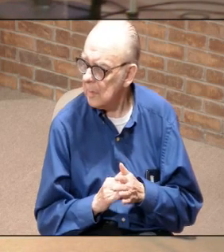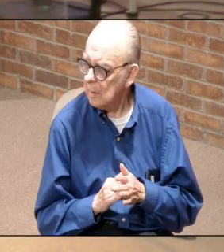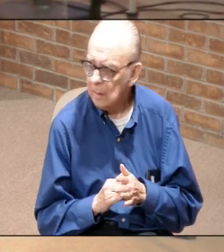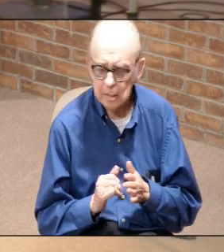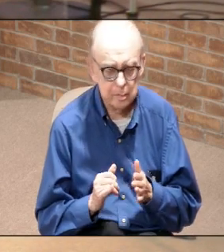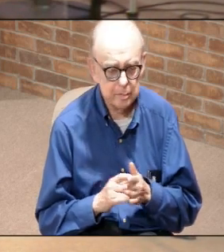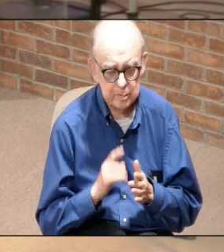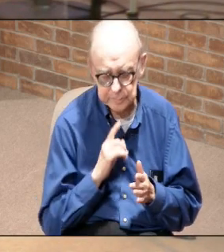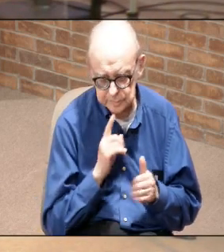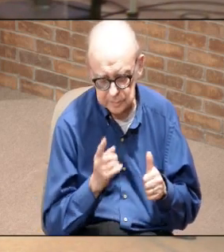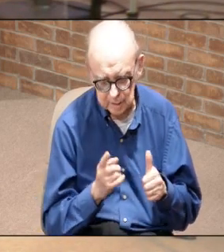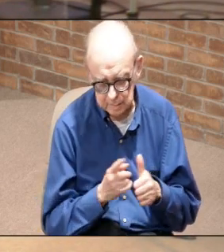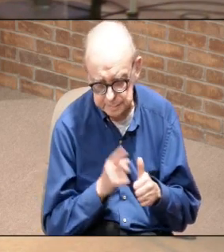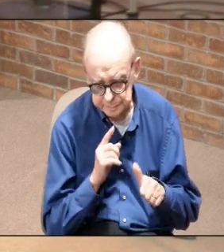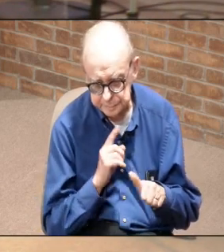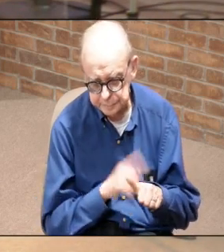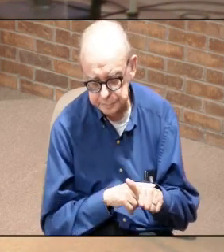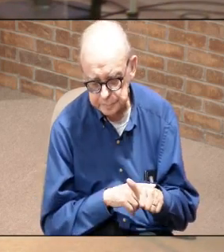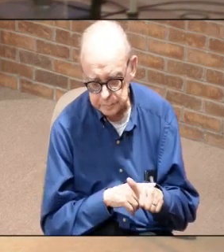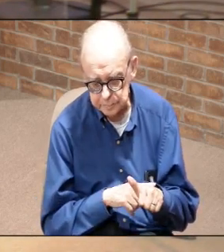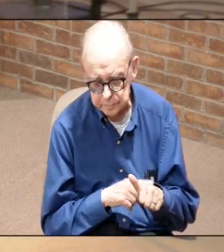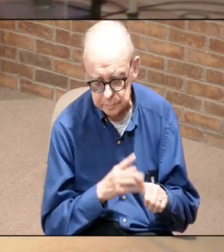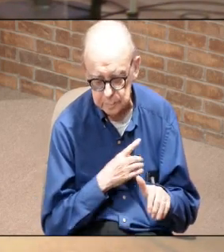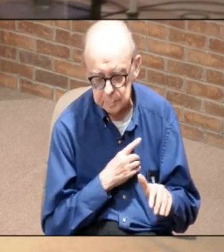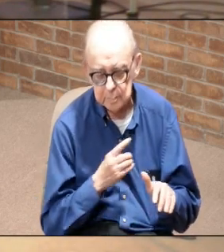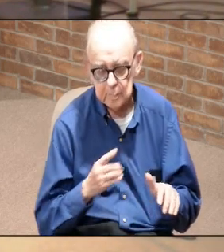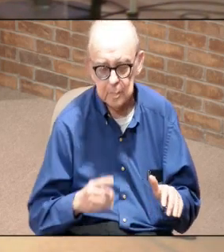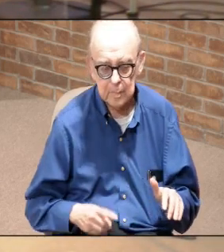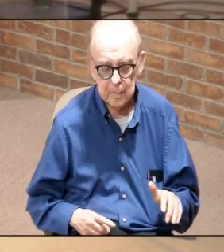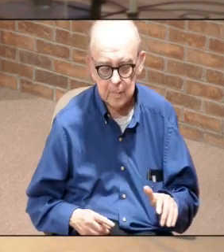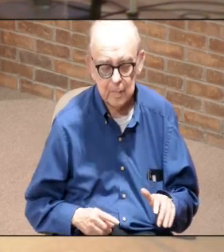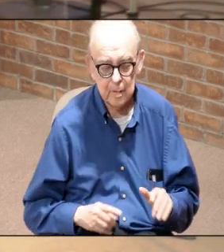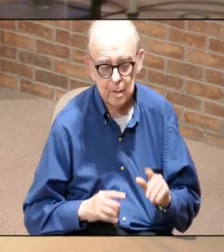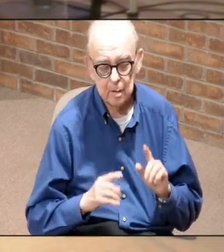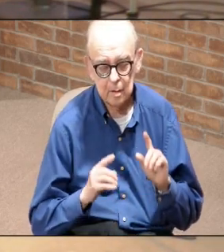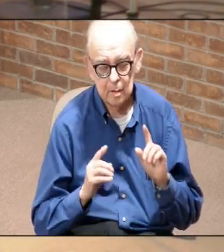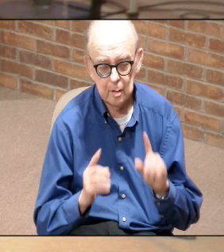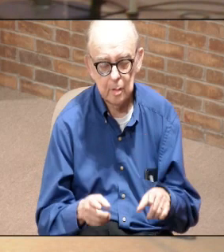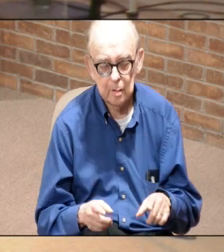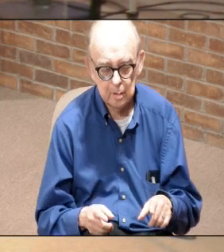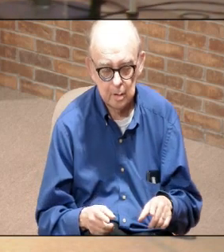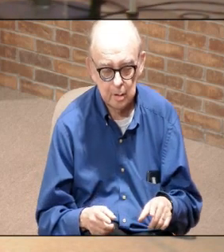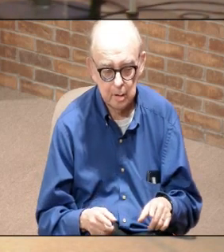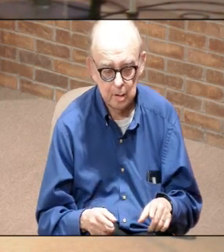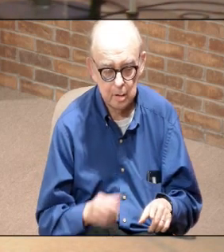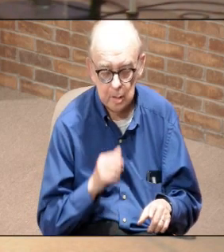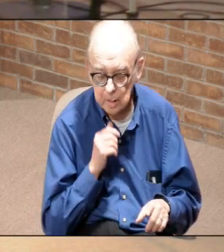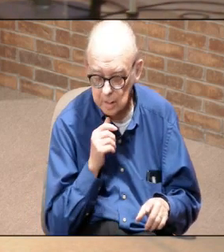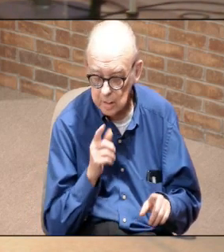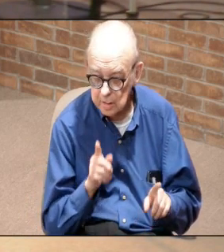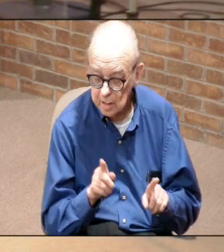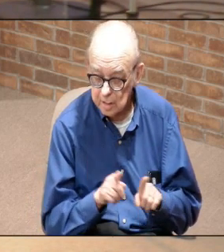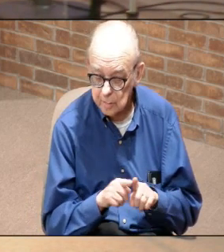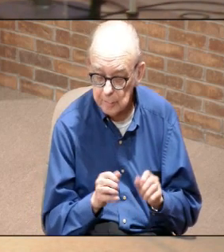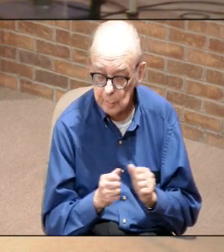that this was the first time that David went, not according to the